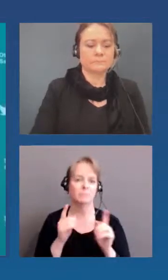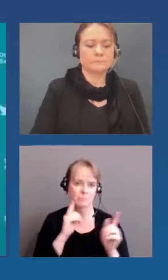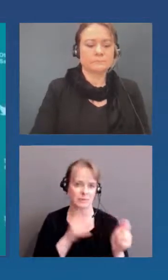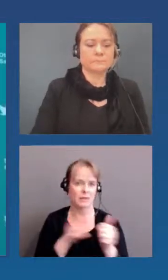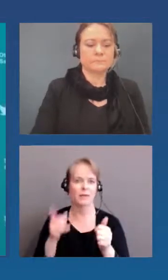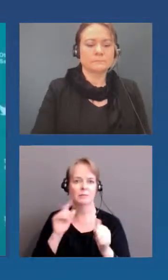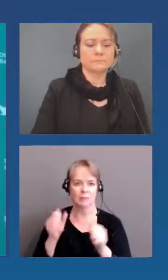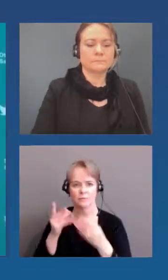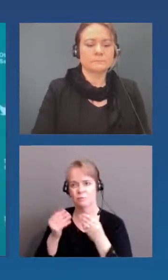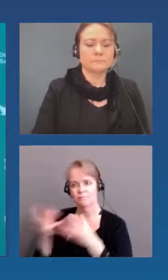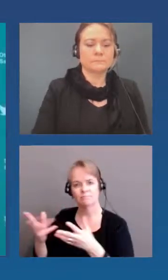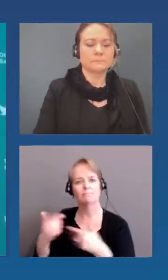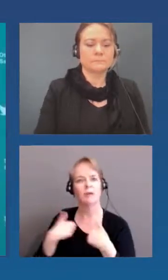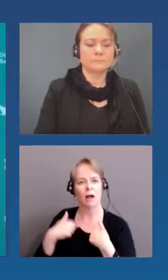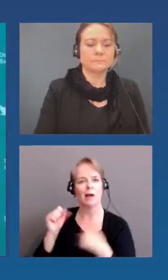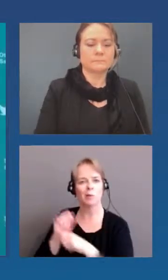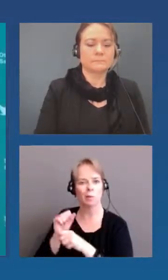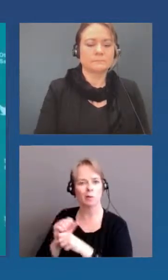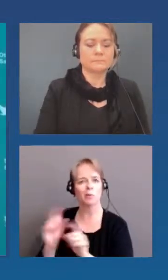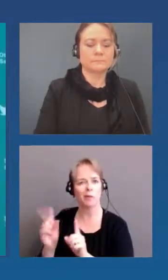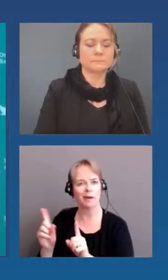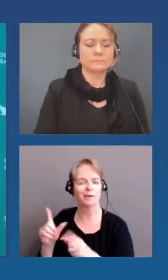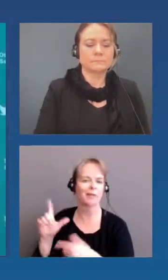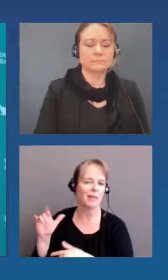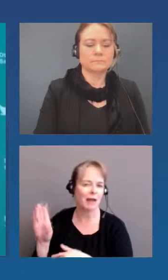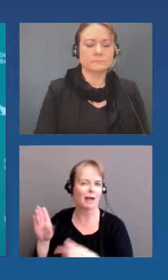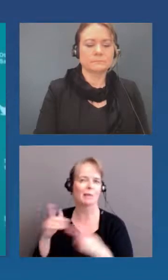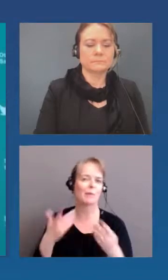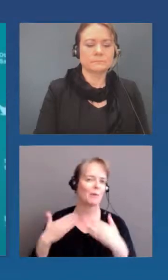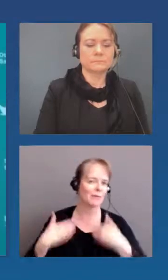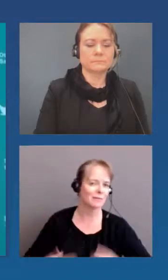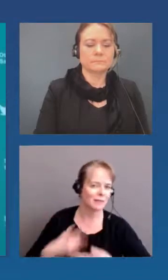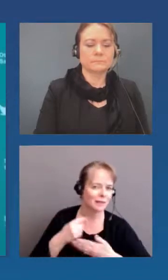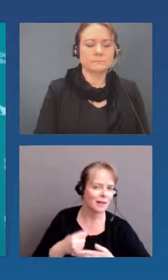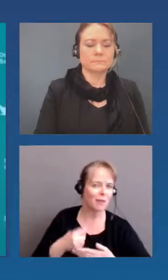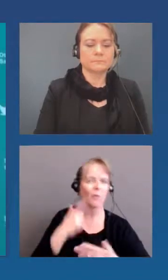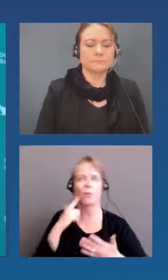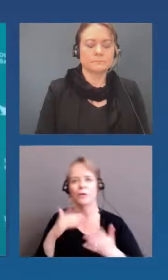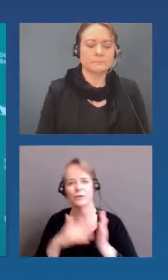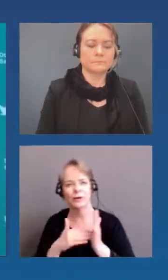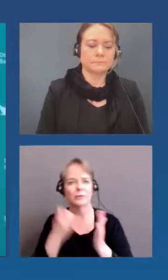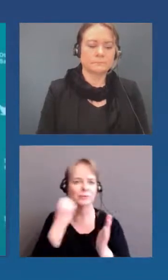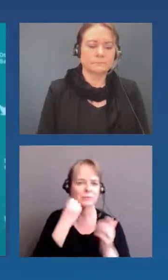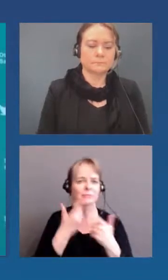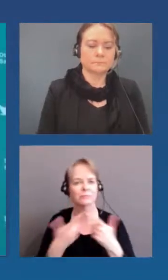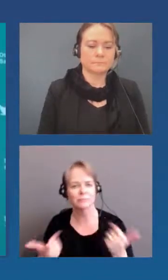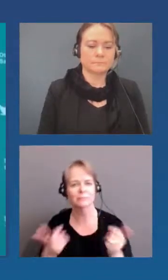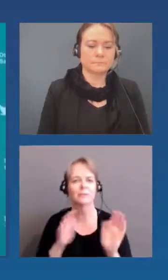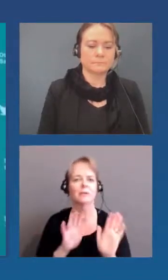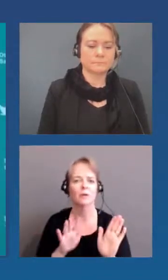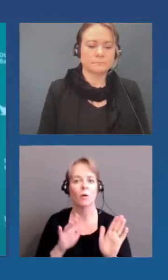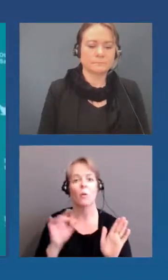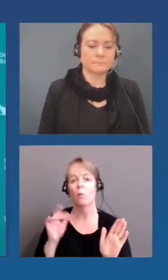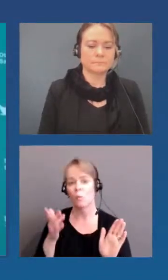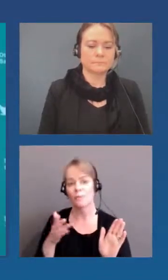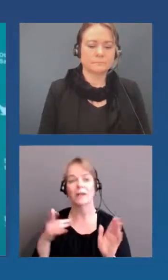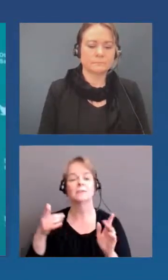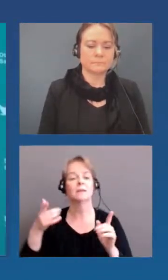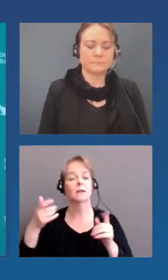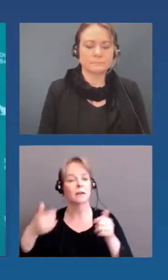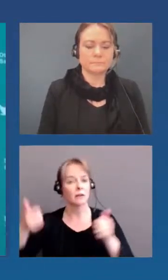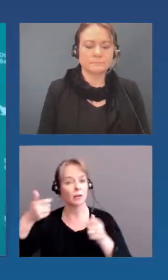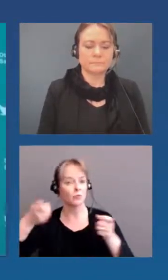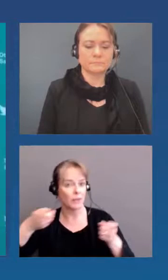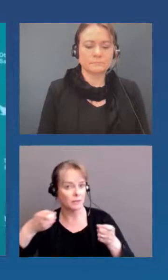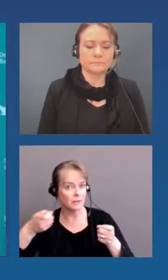these patient-facing healthcare workers, either a regulated health professional or others who face patients